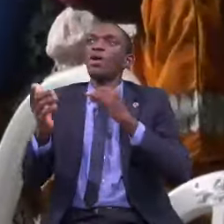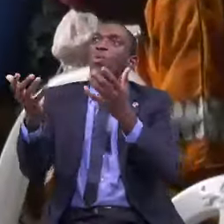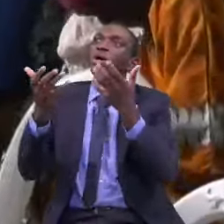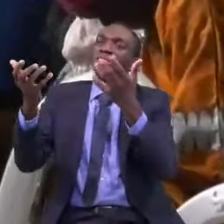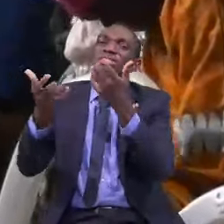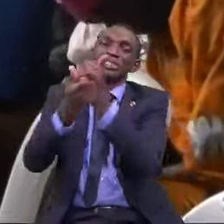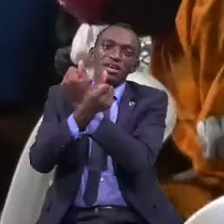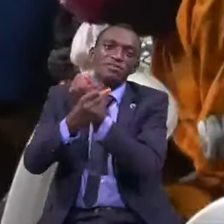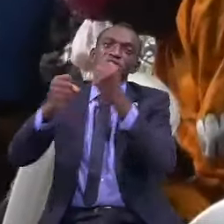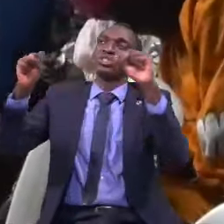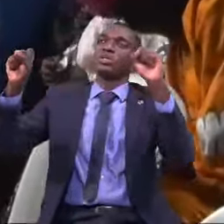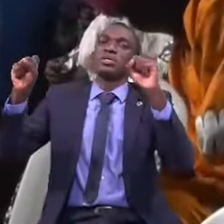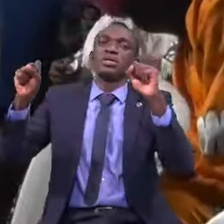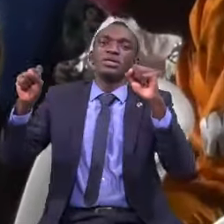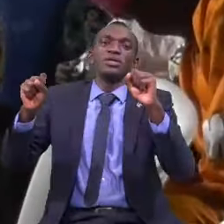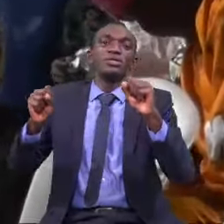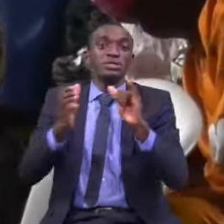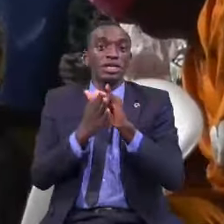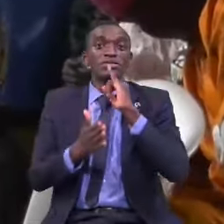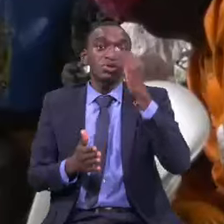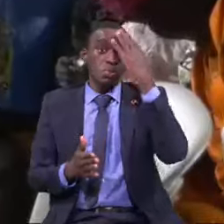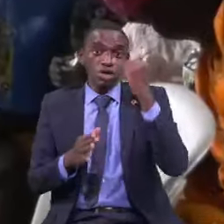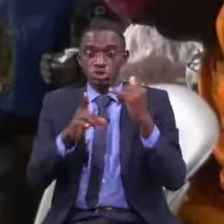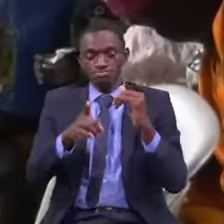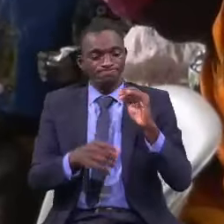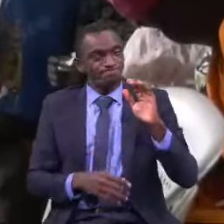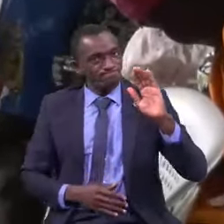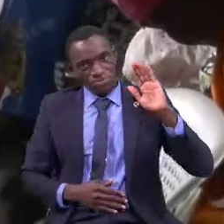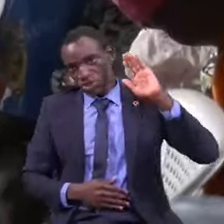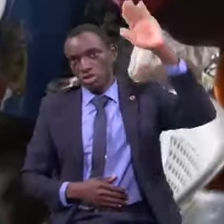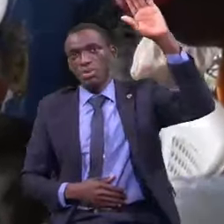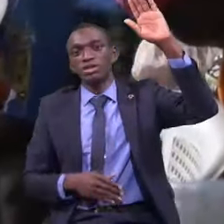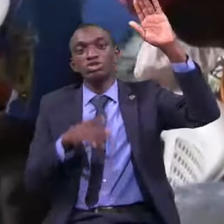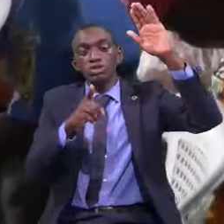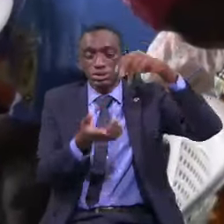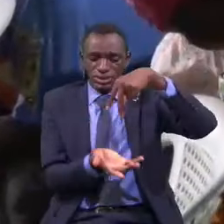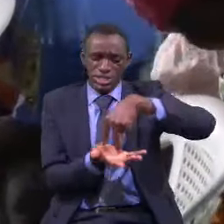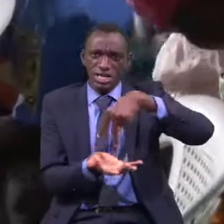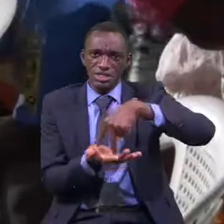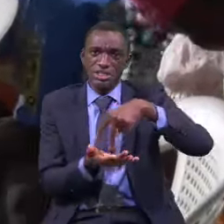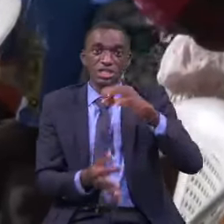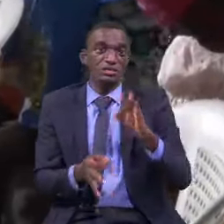are raising up your hand. And you stand up if you are raising up your hand.